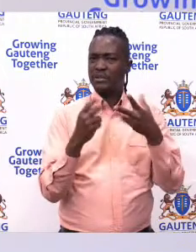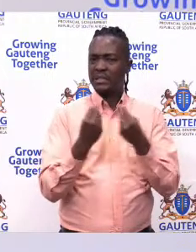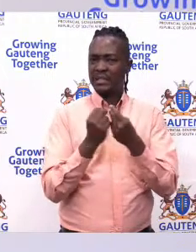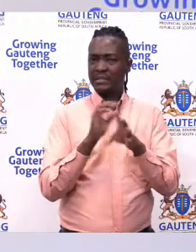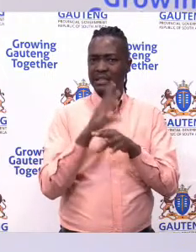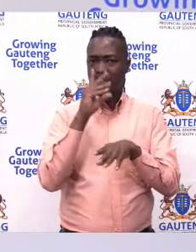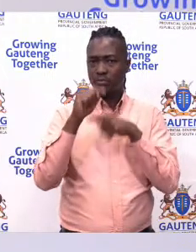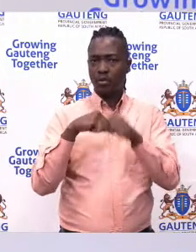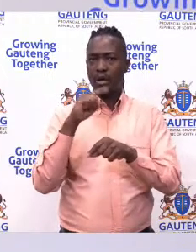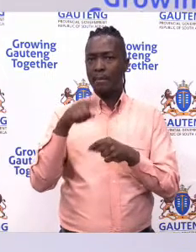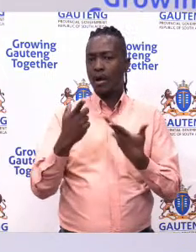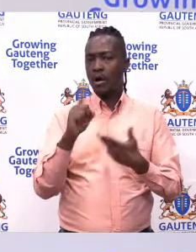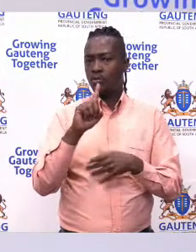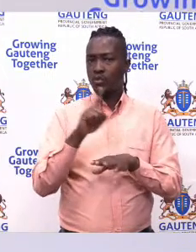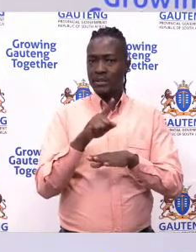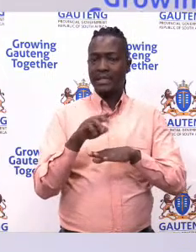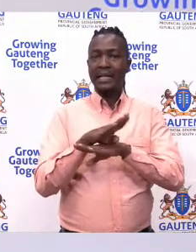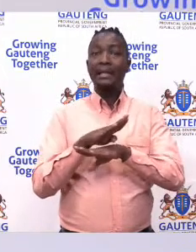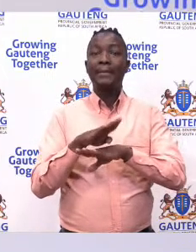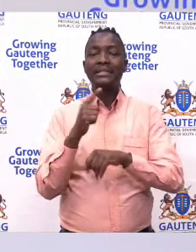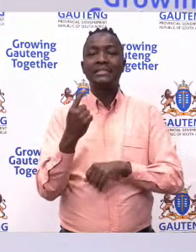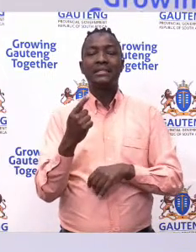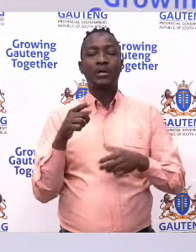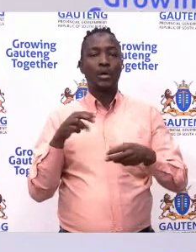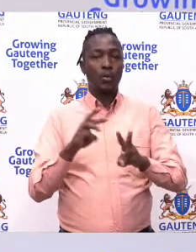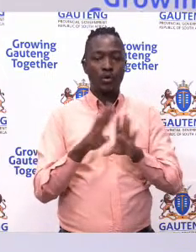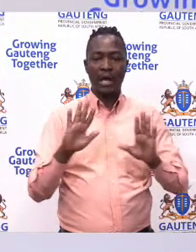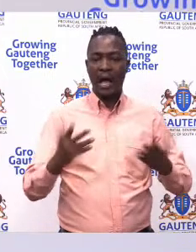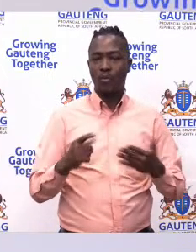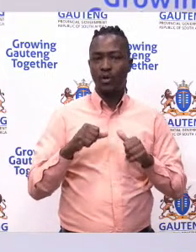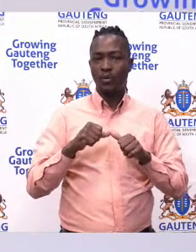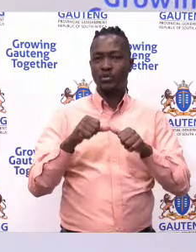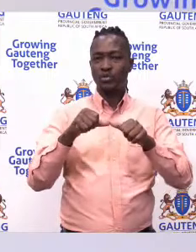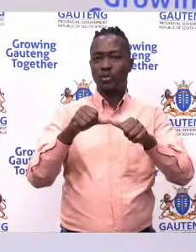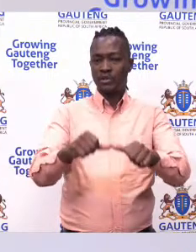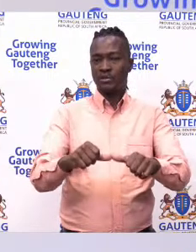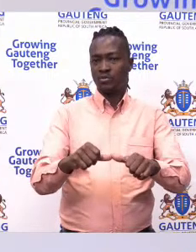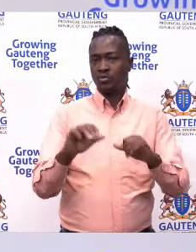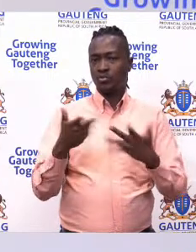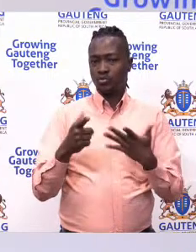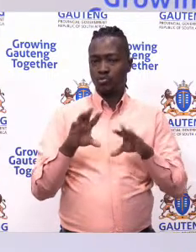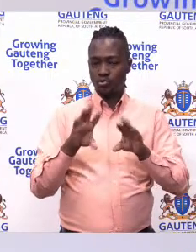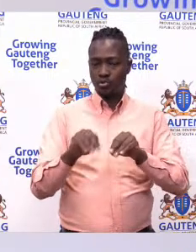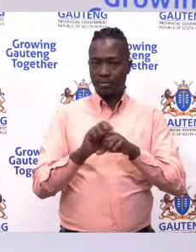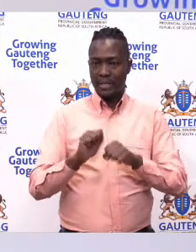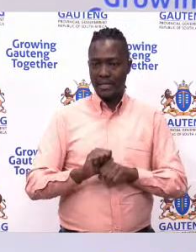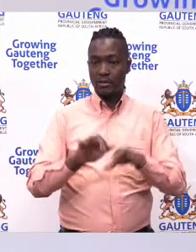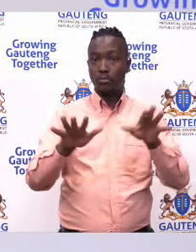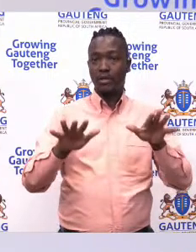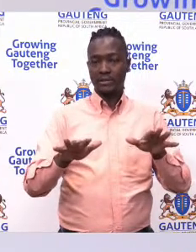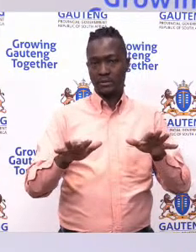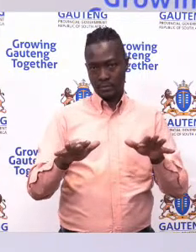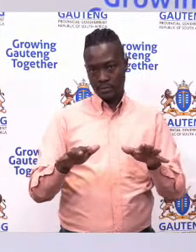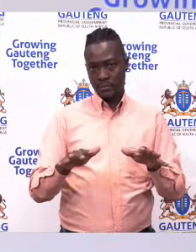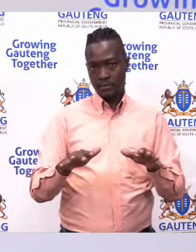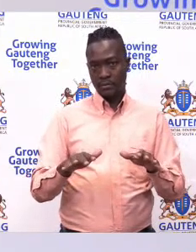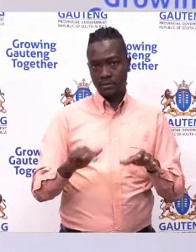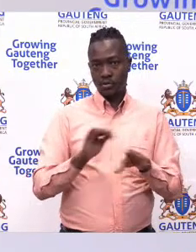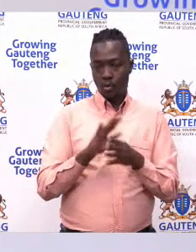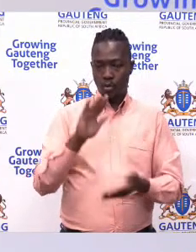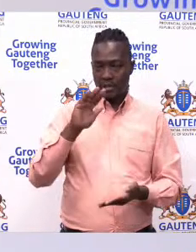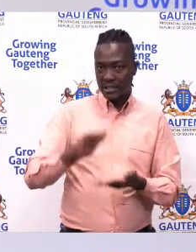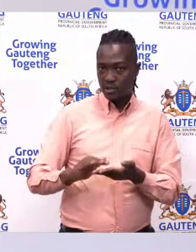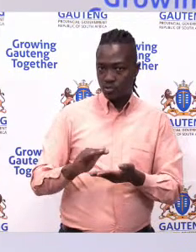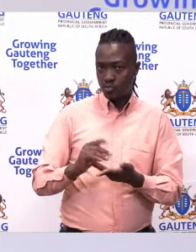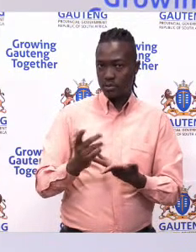that the basic way on how we are going to continue to stop the spread or reduce the